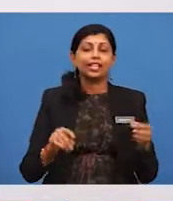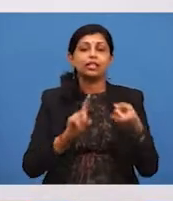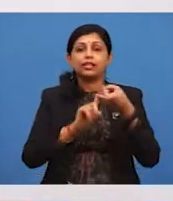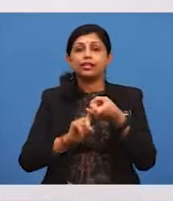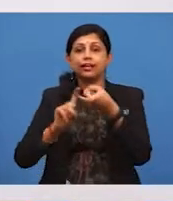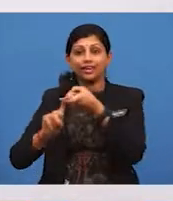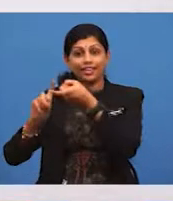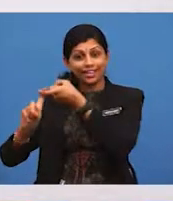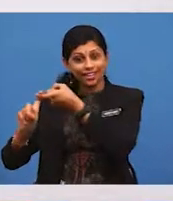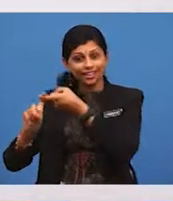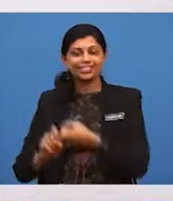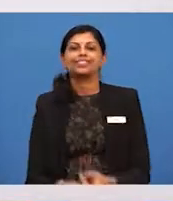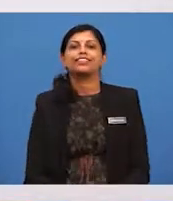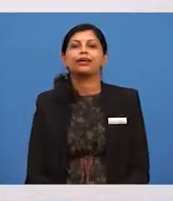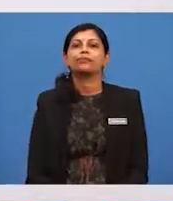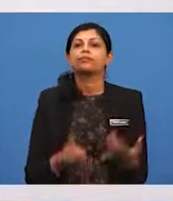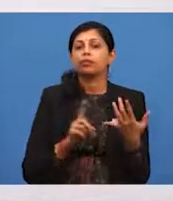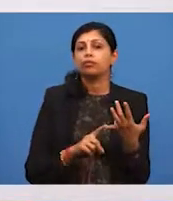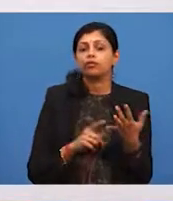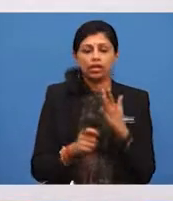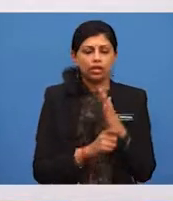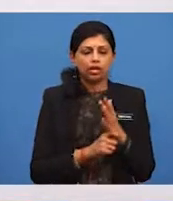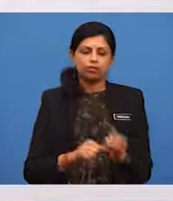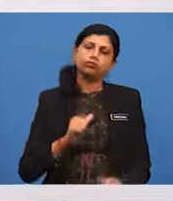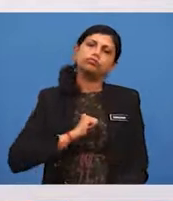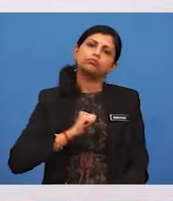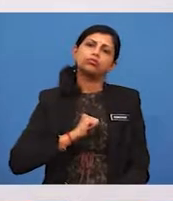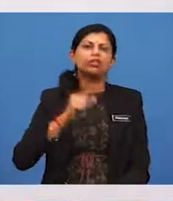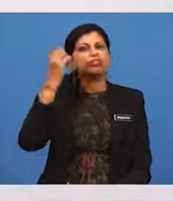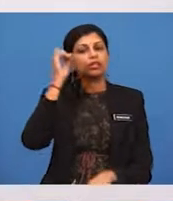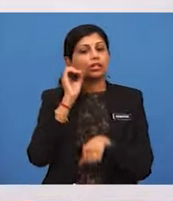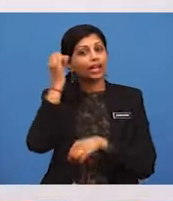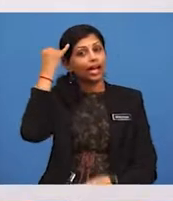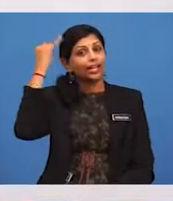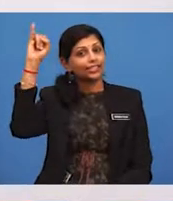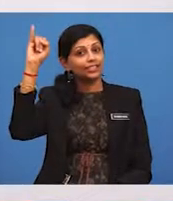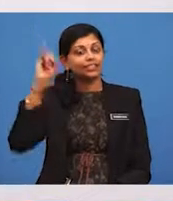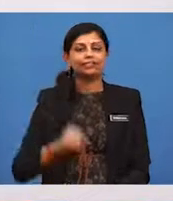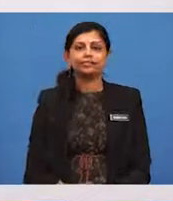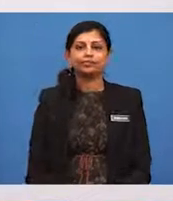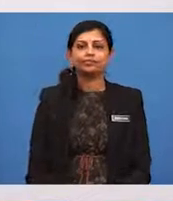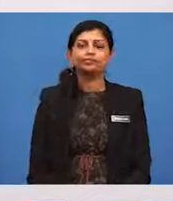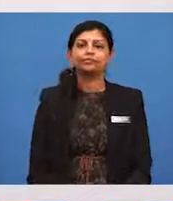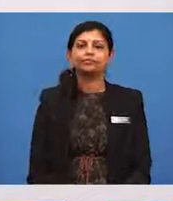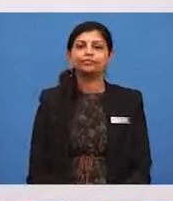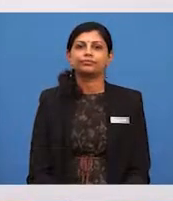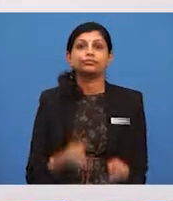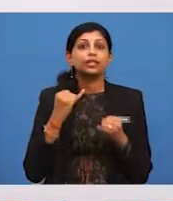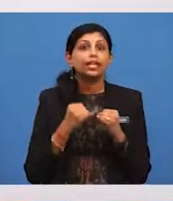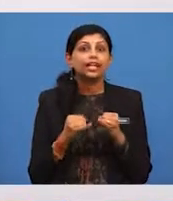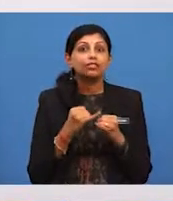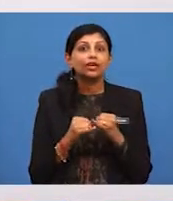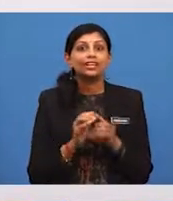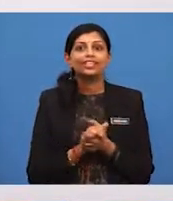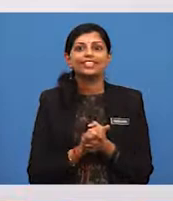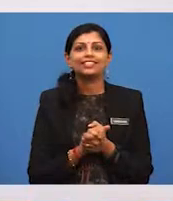number five add your own suggestions as stated in the question and finally step